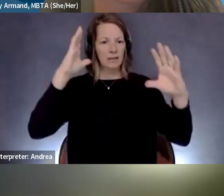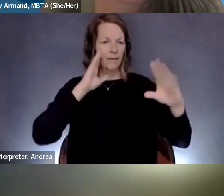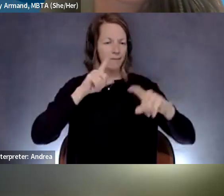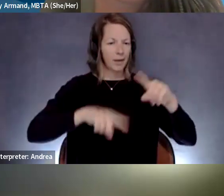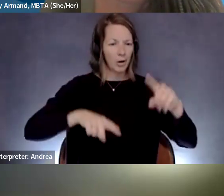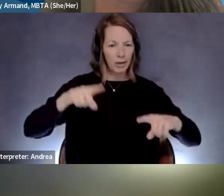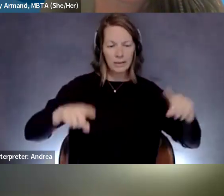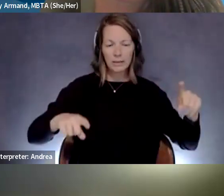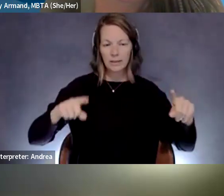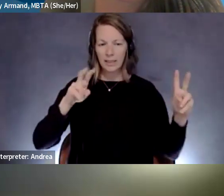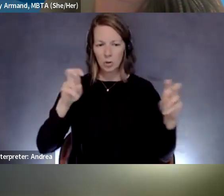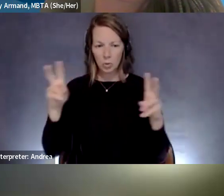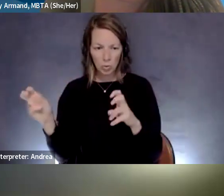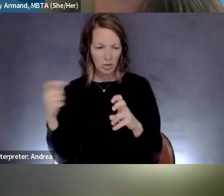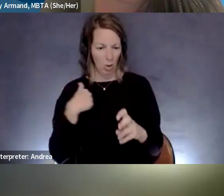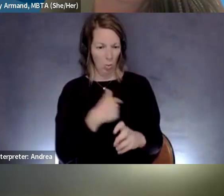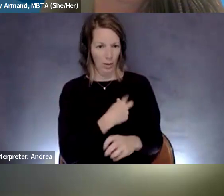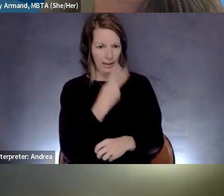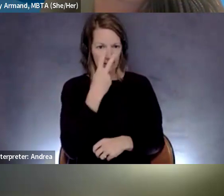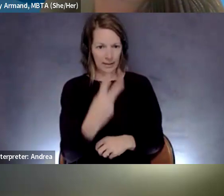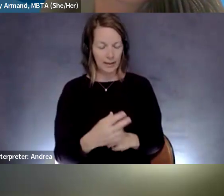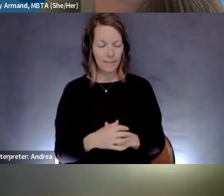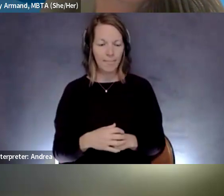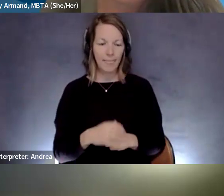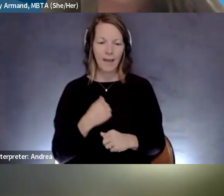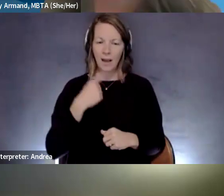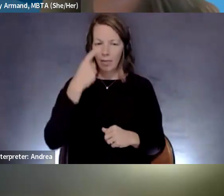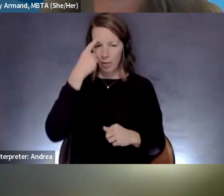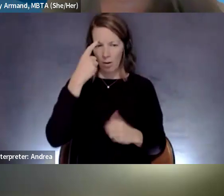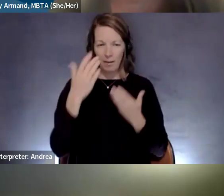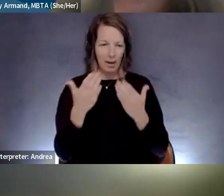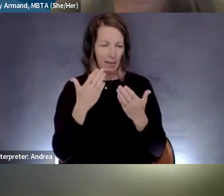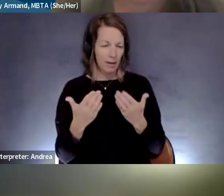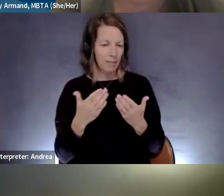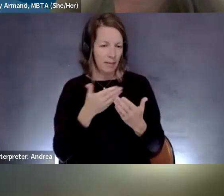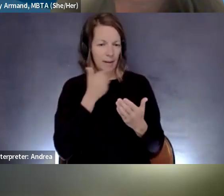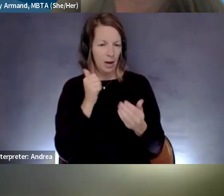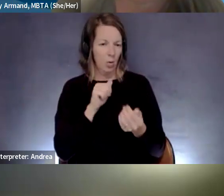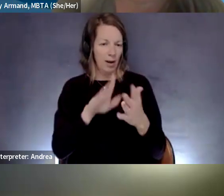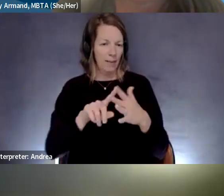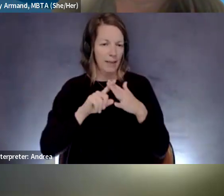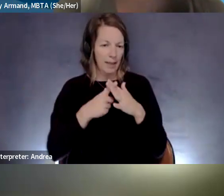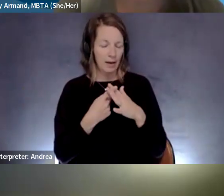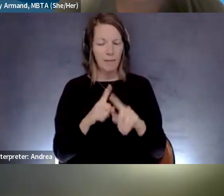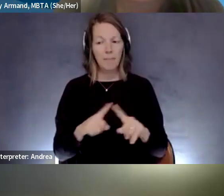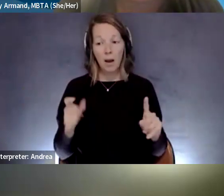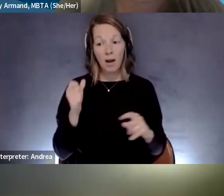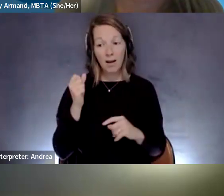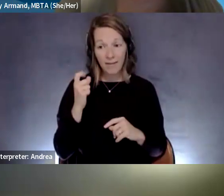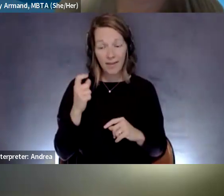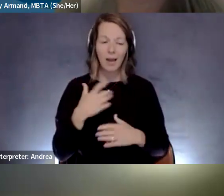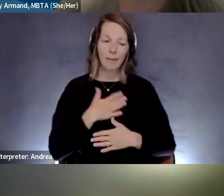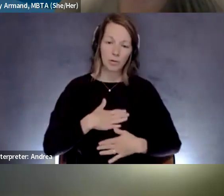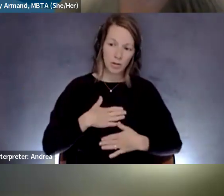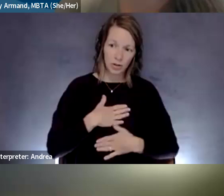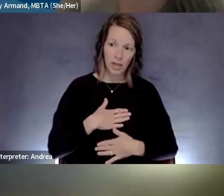various issues that we see. And I thought it might have been a much better way to begin. But given that, I do